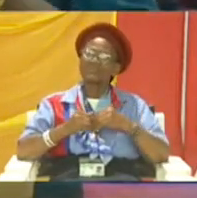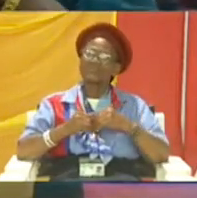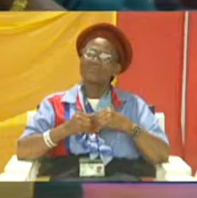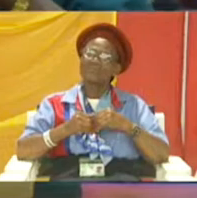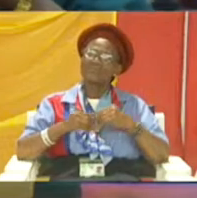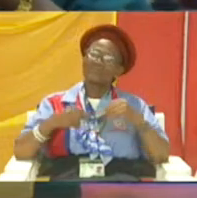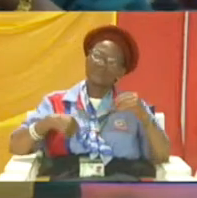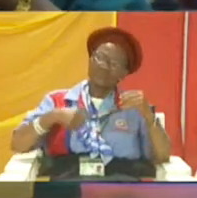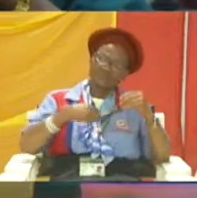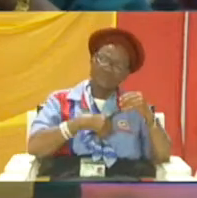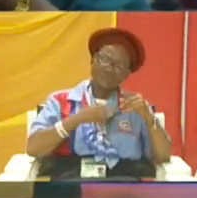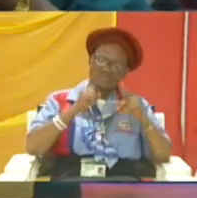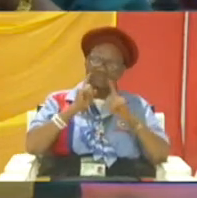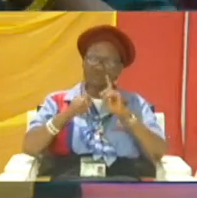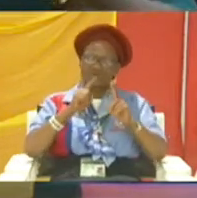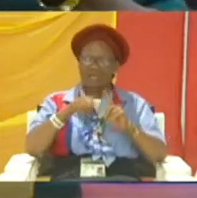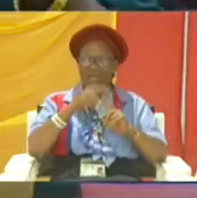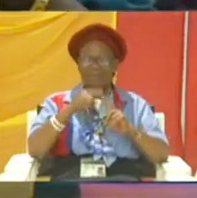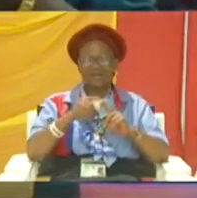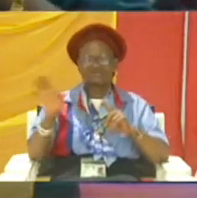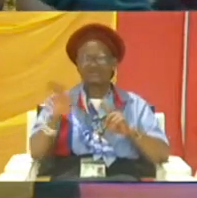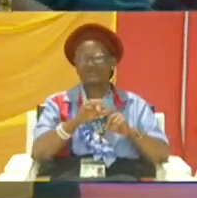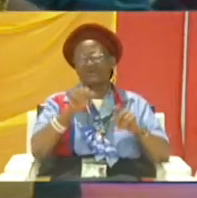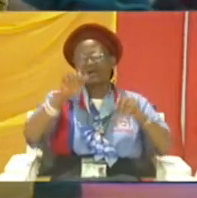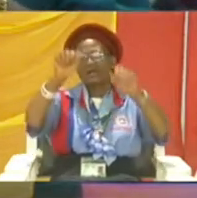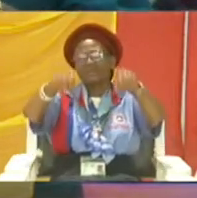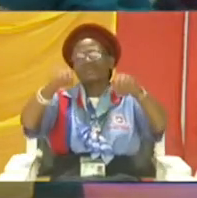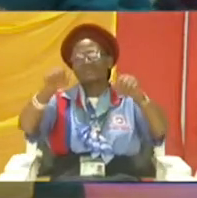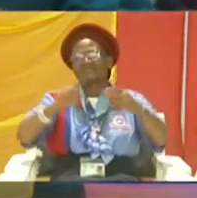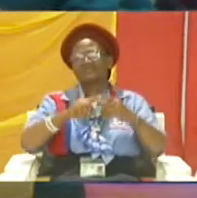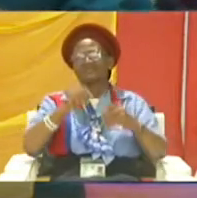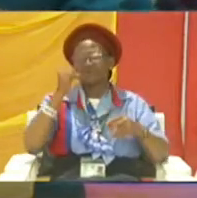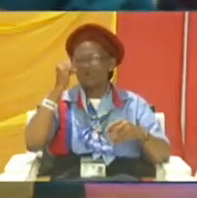We talk about your ability to